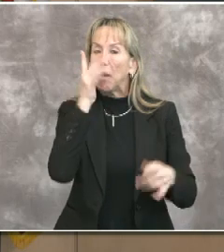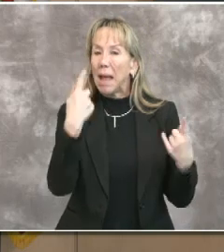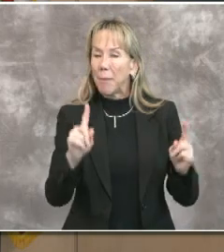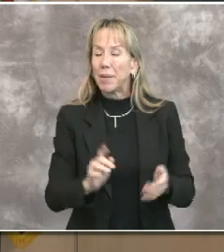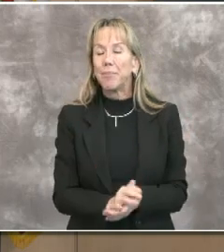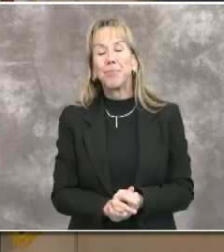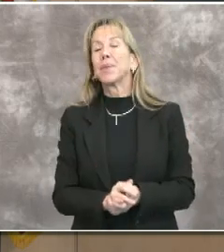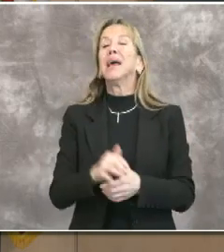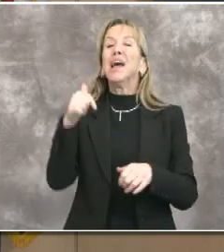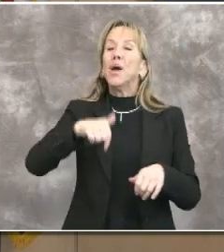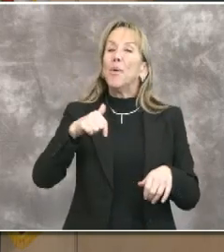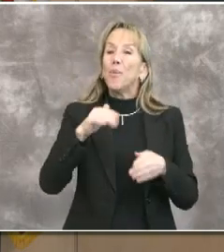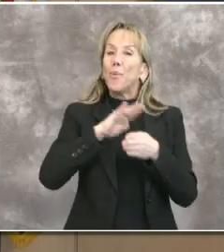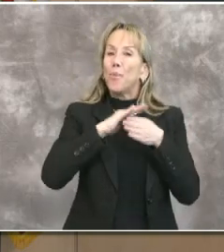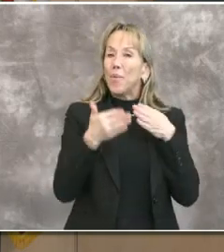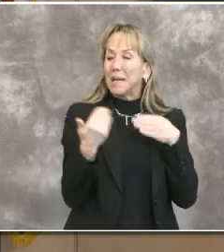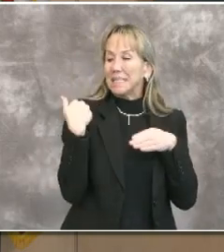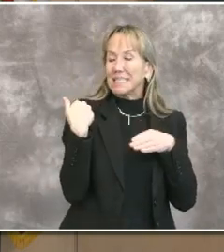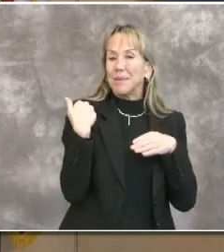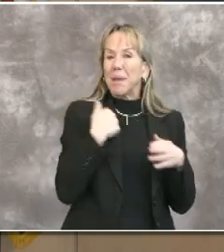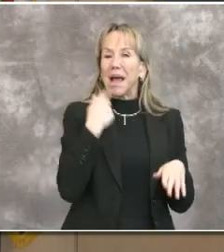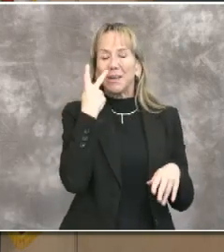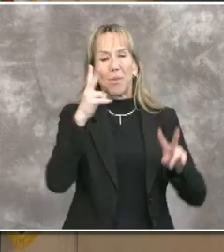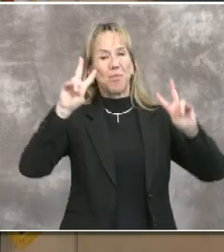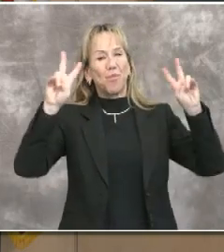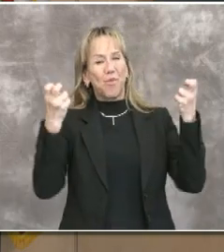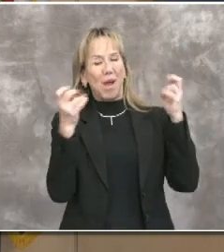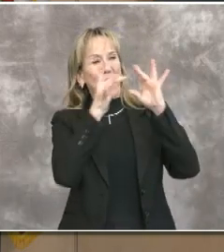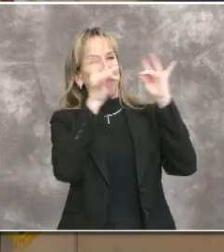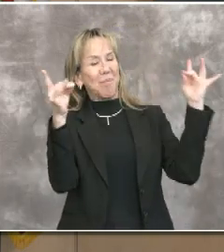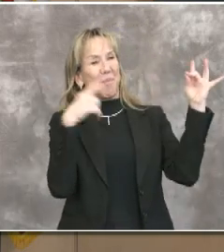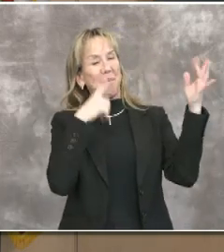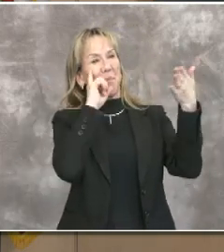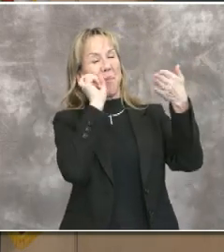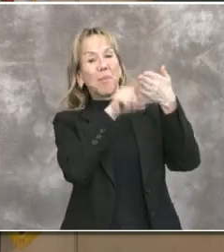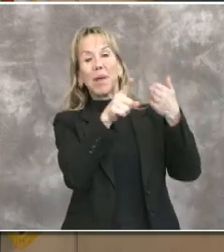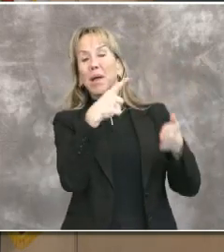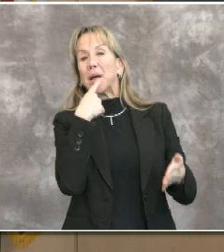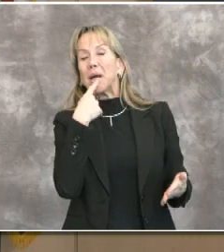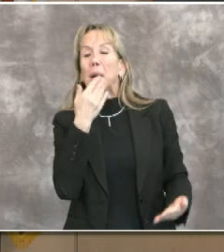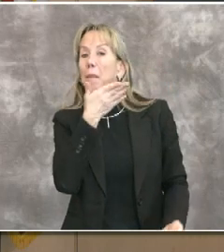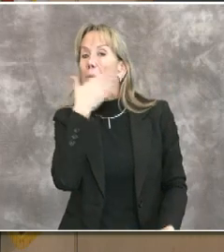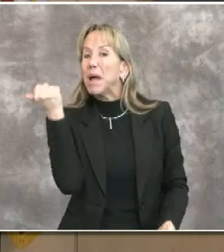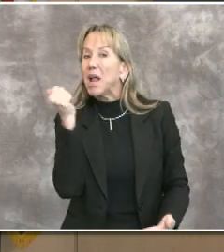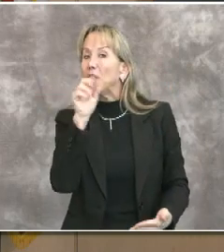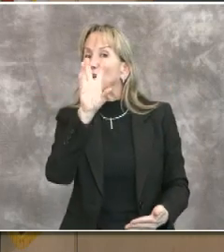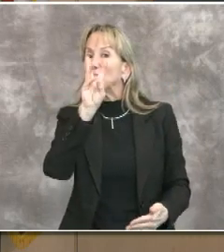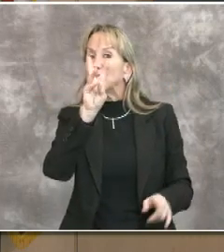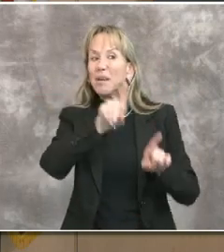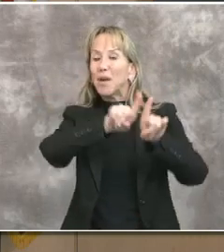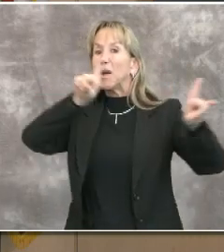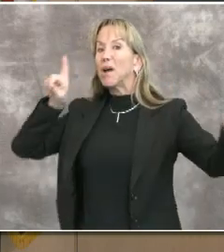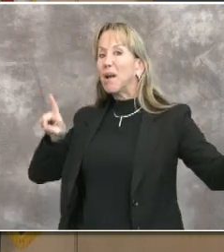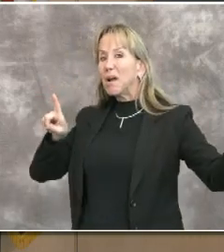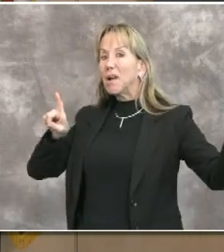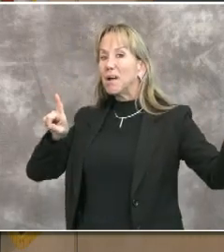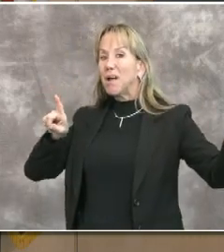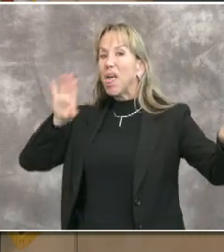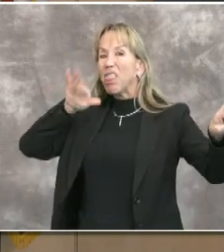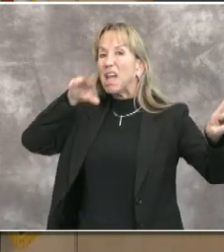and I think it's somewhat appropriate. It says, better 6 feet apart than 6 feet